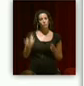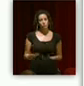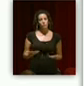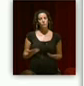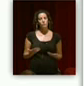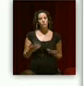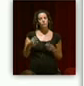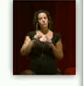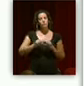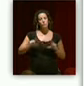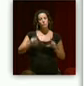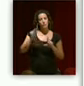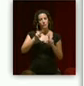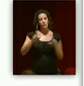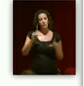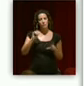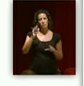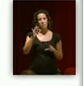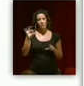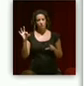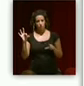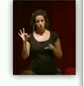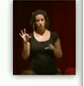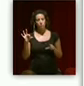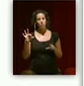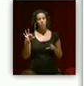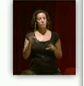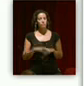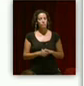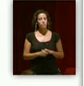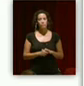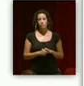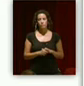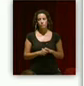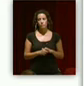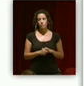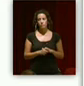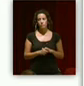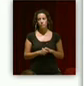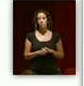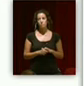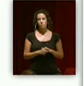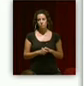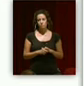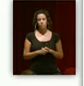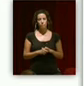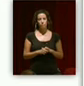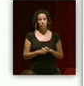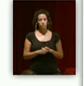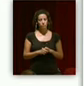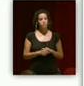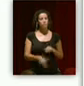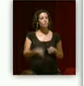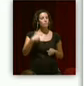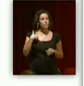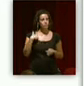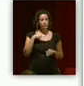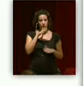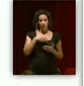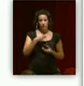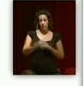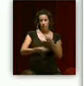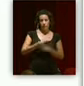app. We created a feed reader. In general terms, this is